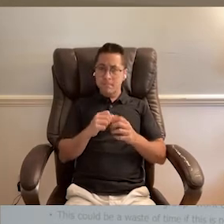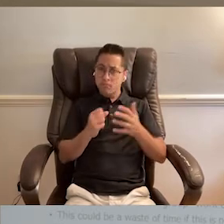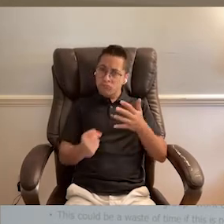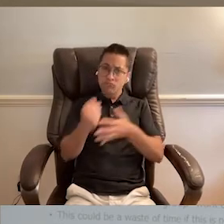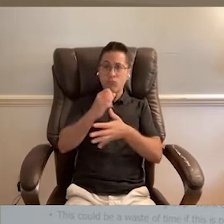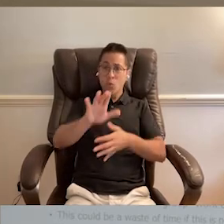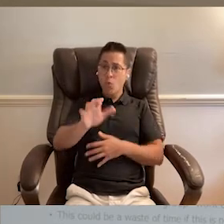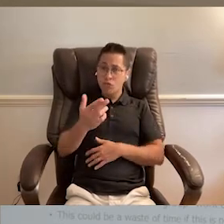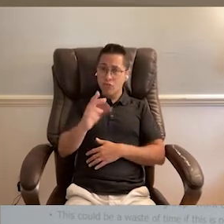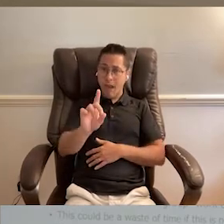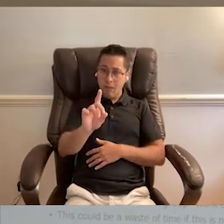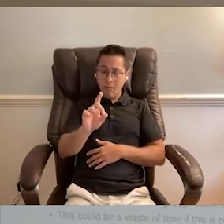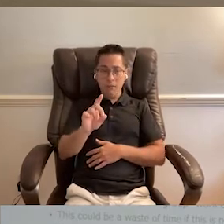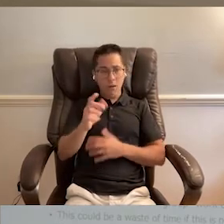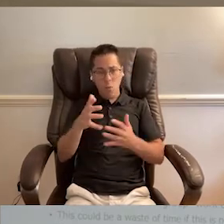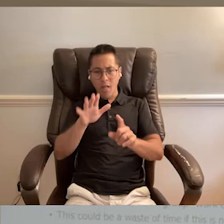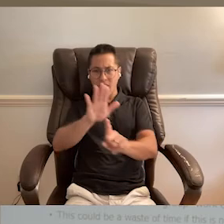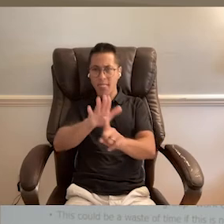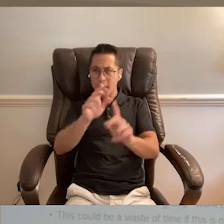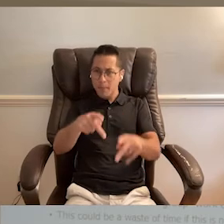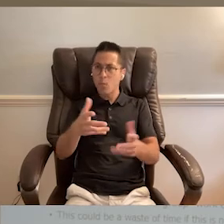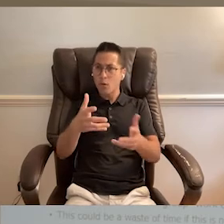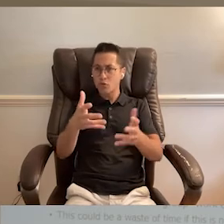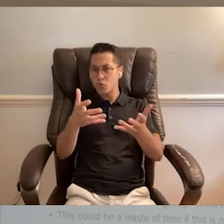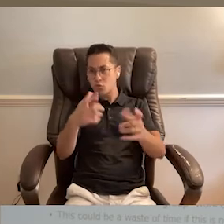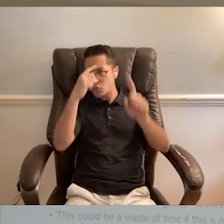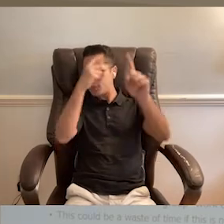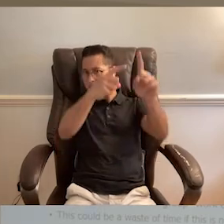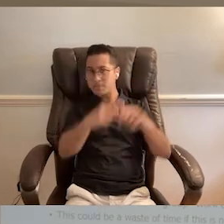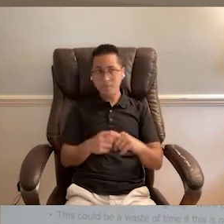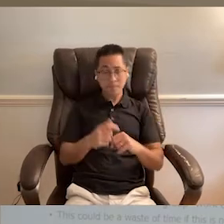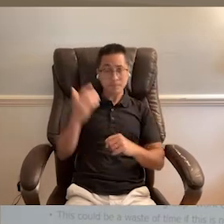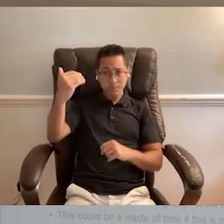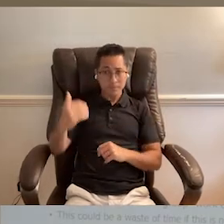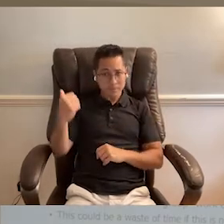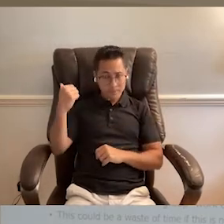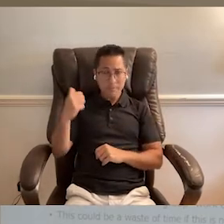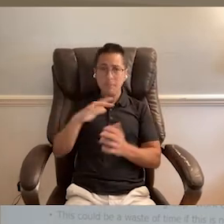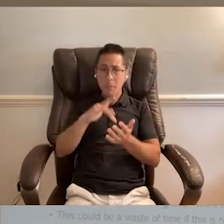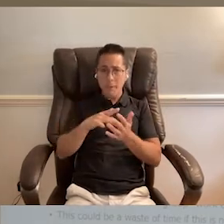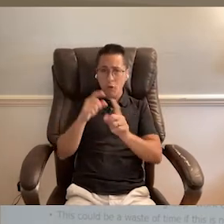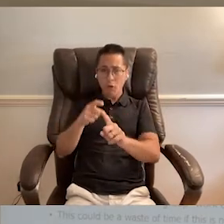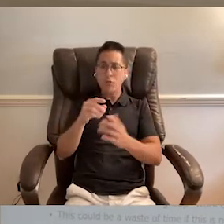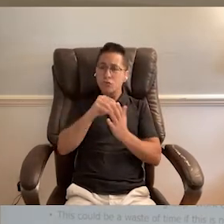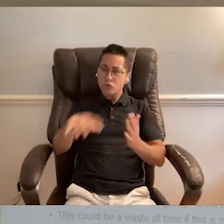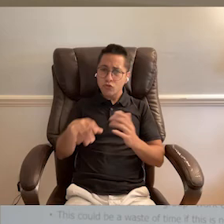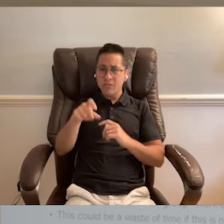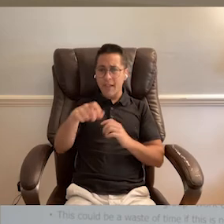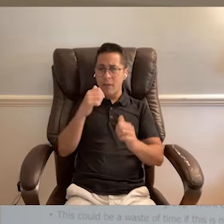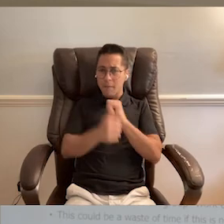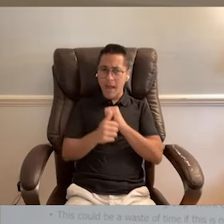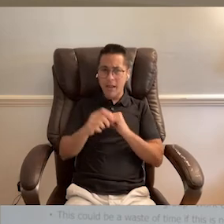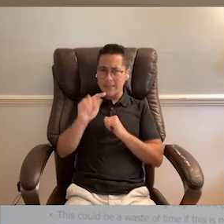they want to do. This one is so important, the middle bullet. Students need to pass the TAPE, which is the test